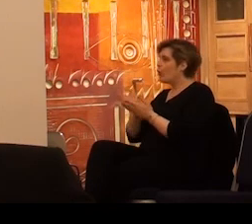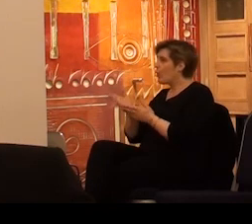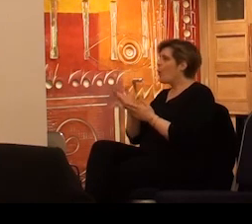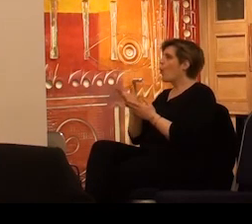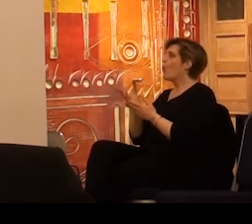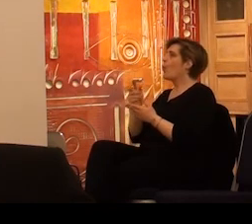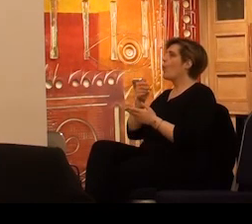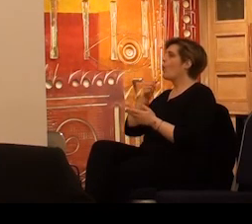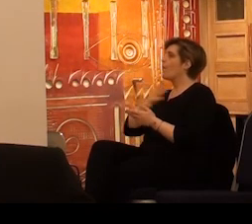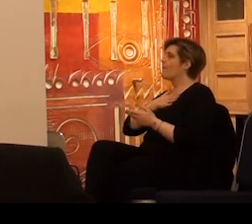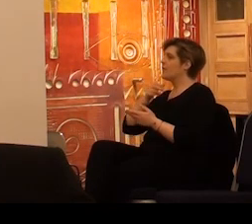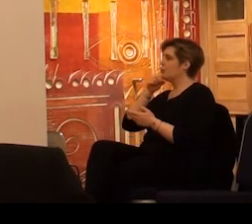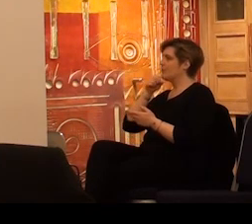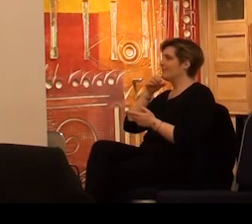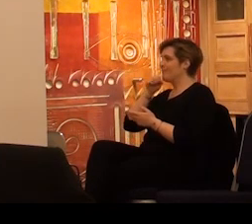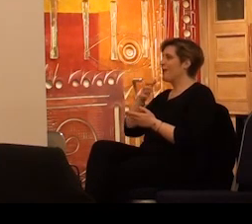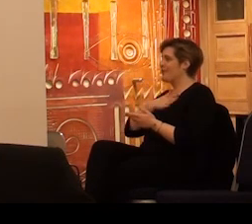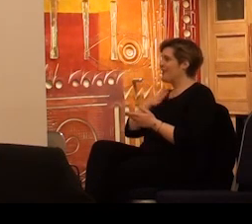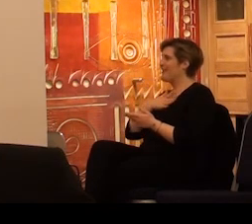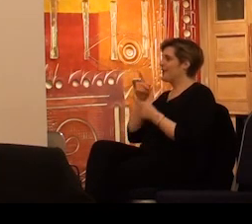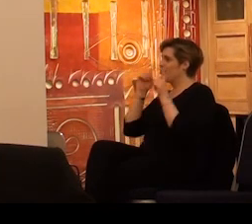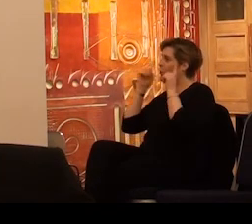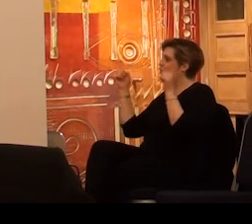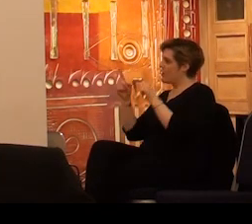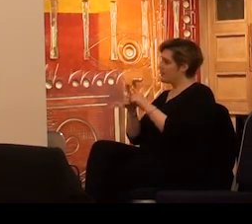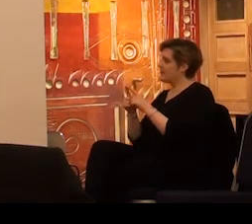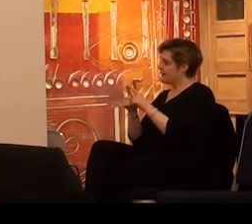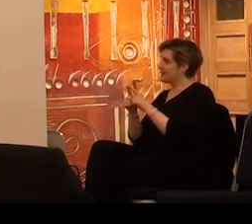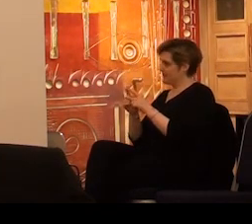I think also is something we've had significant